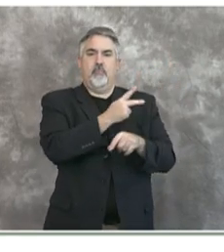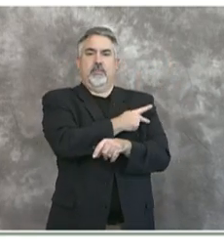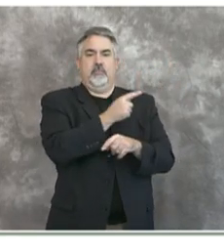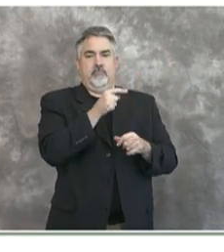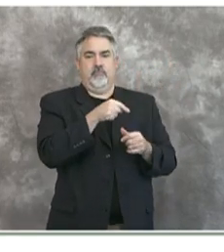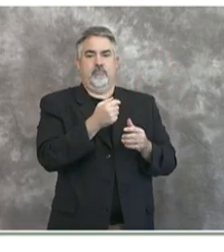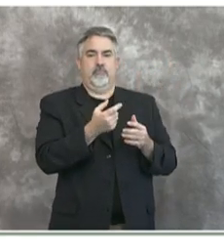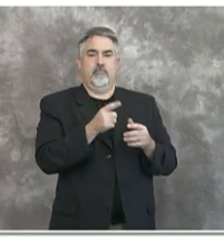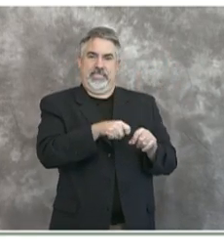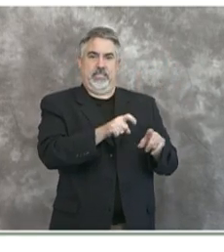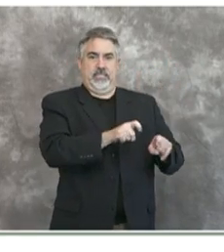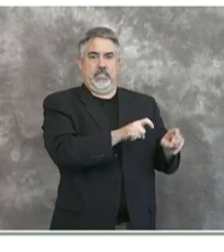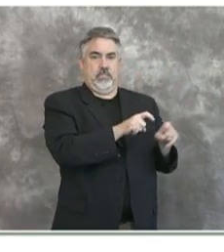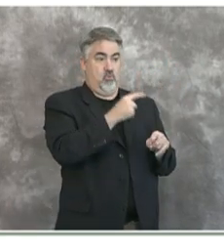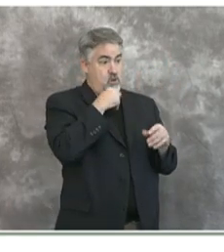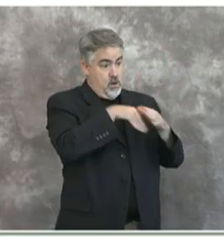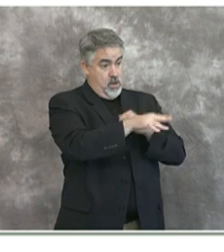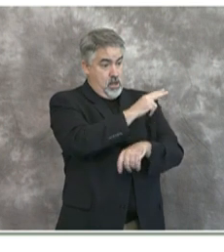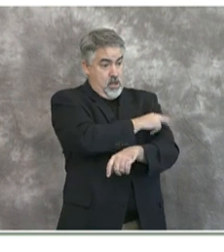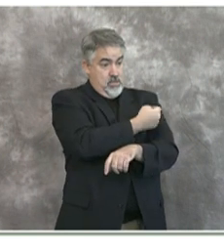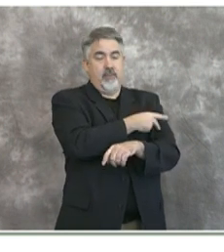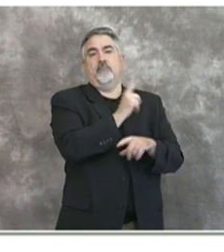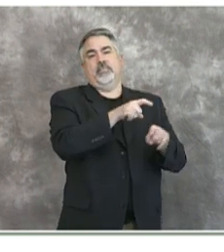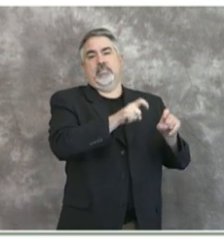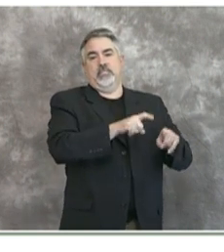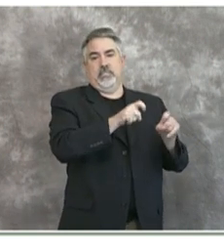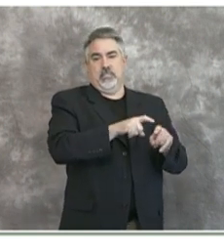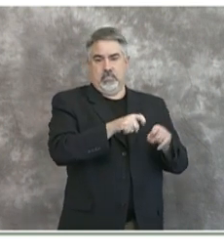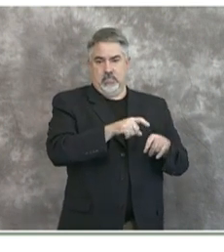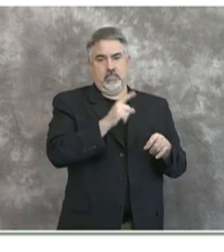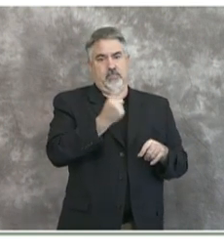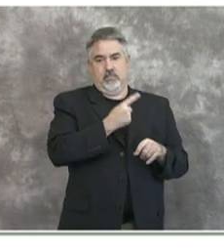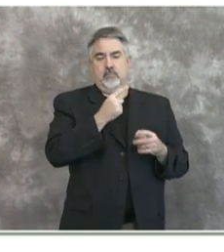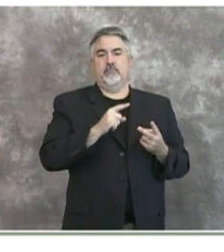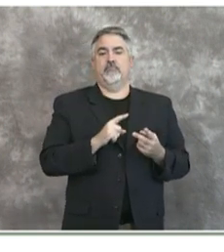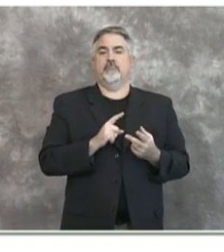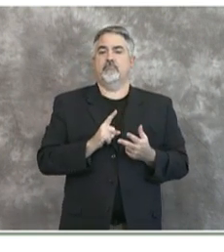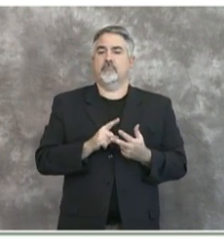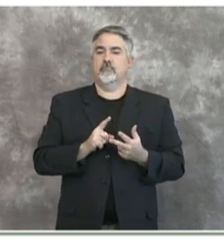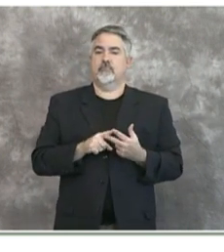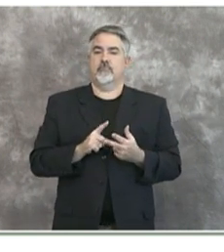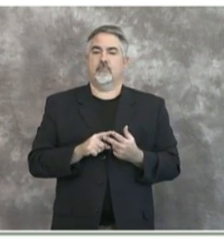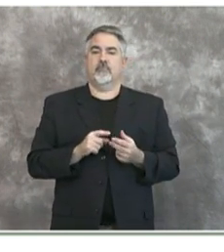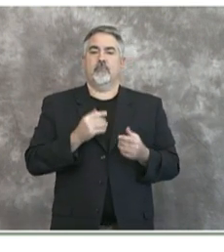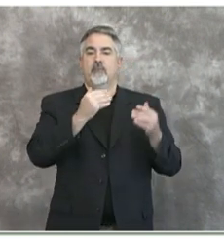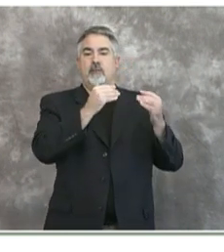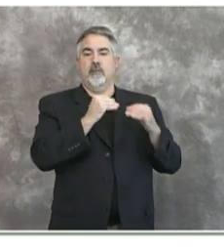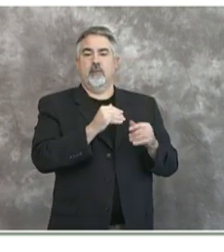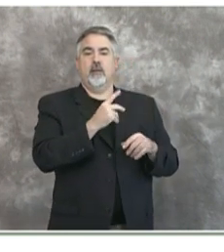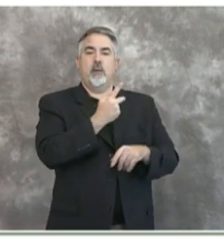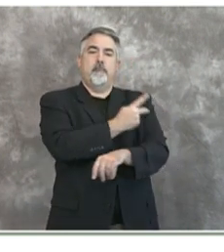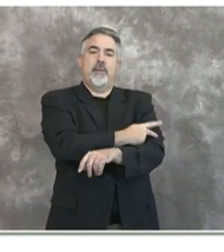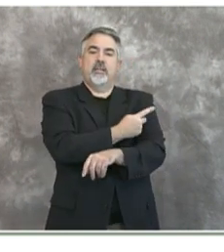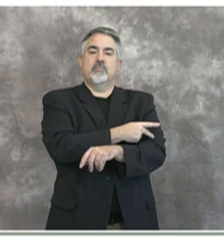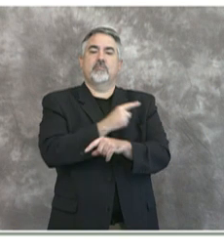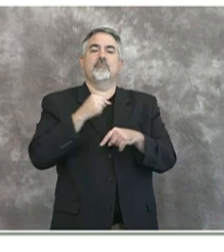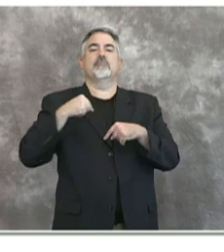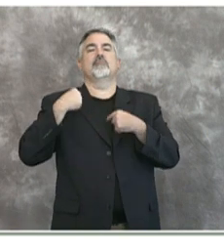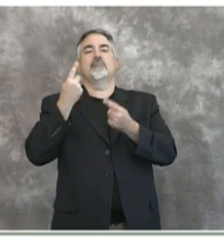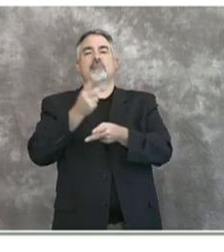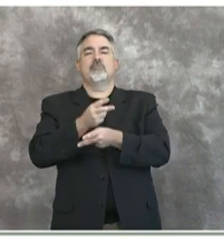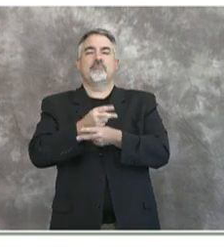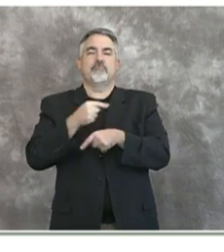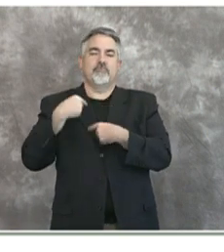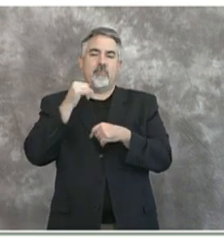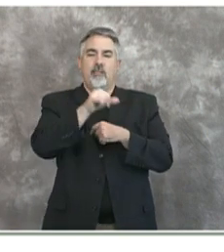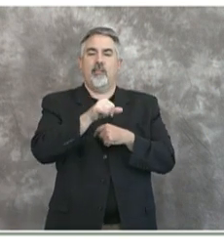Healthcare workers with symptoms. Then priority 2 is patients in long-term care facilities with symptoms, patients